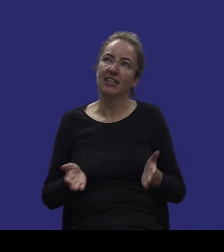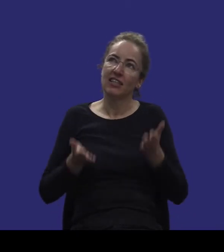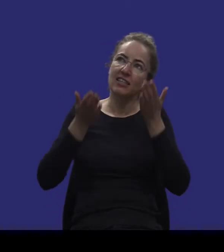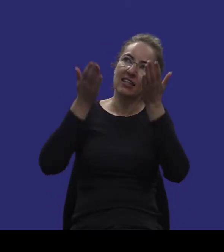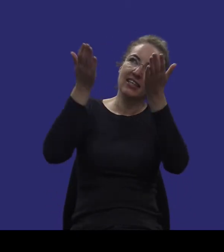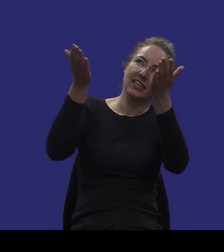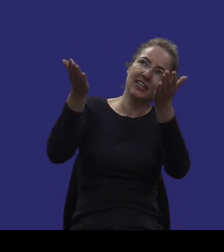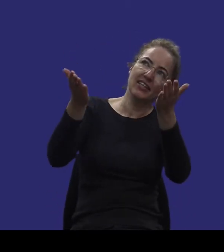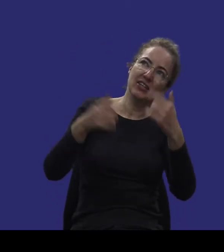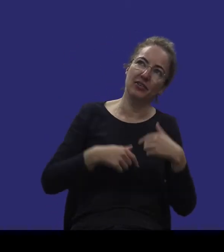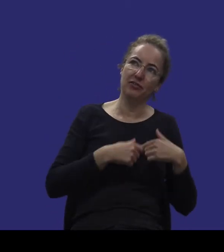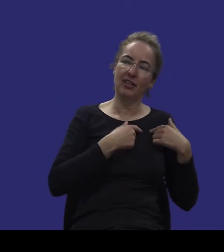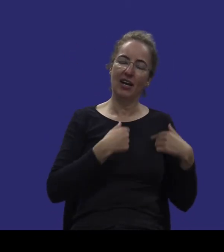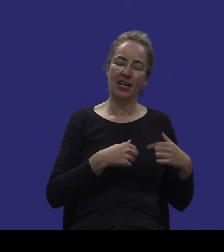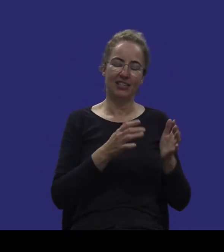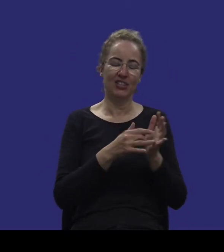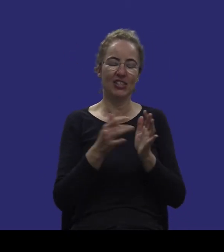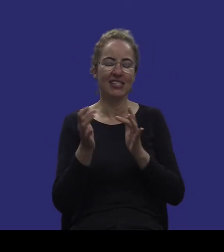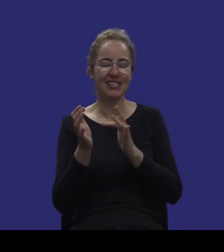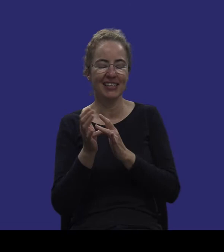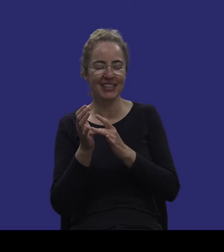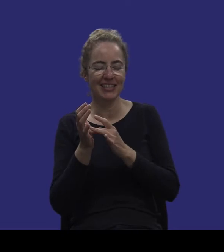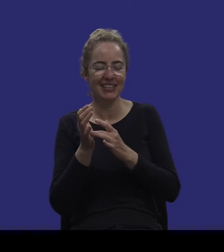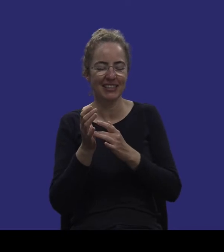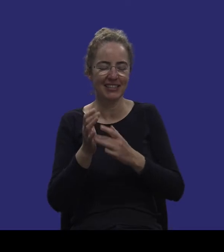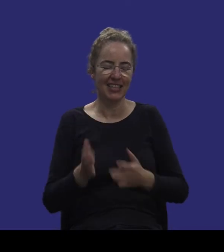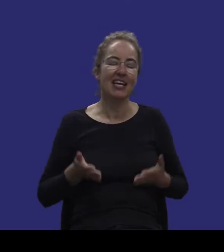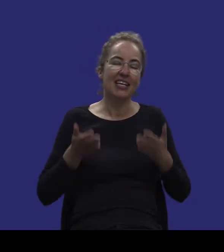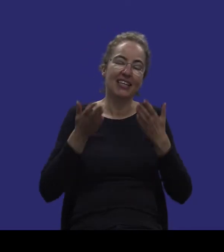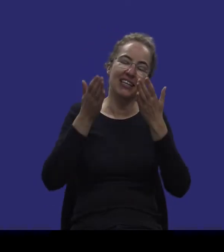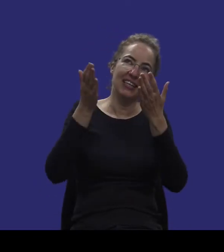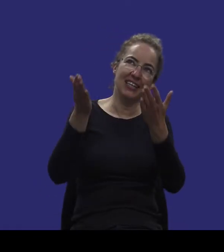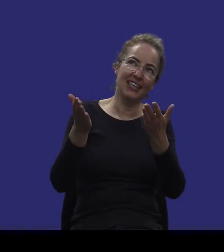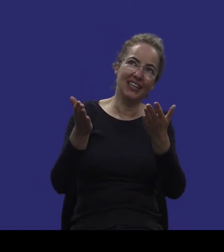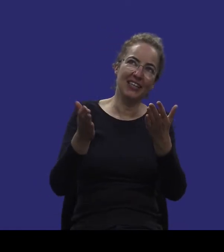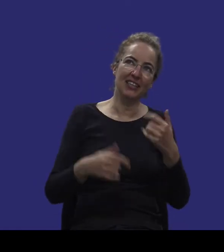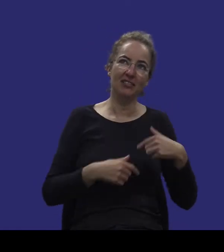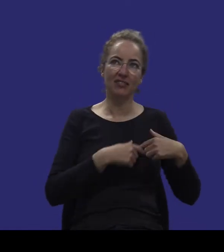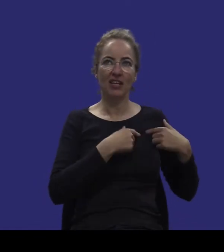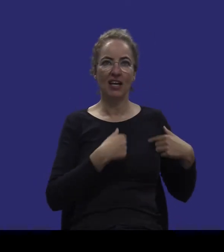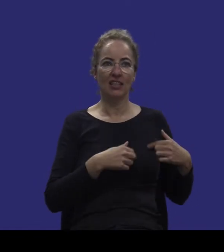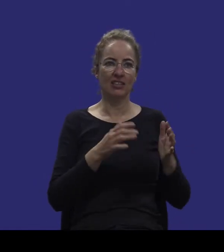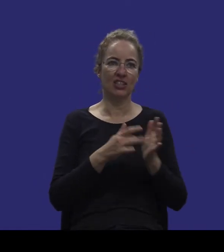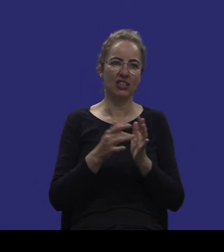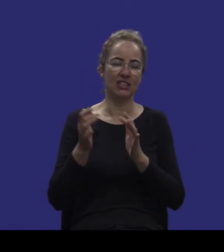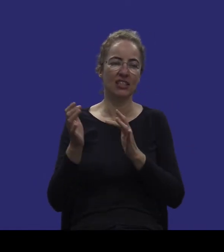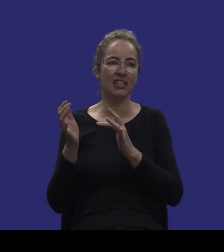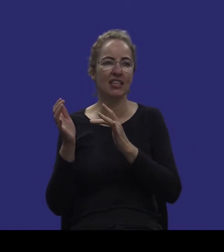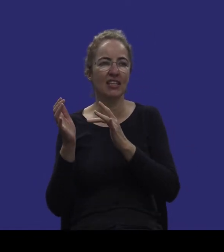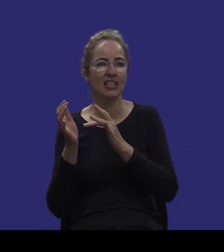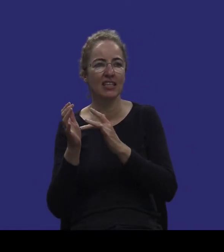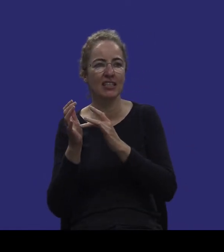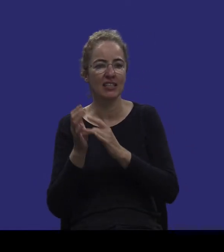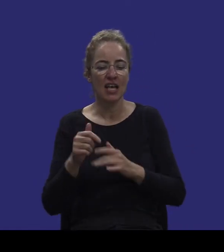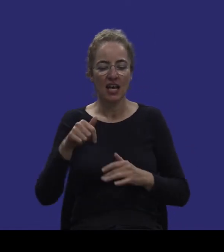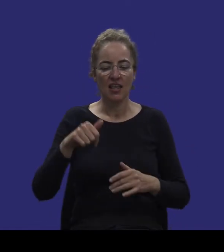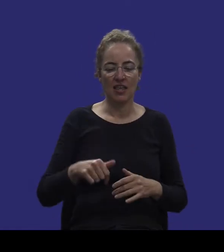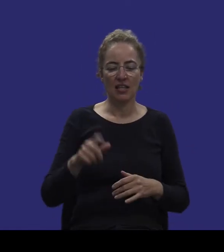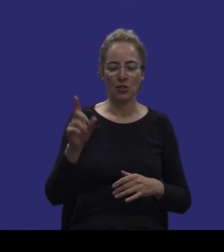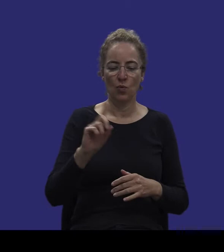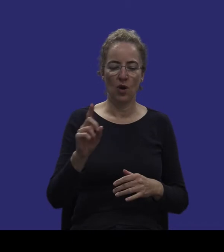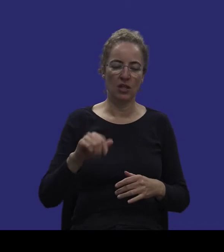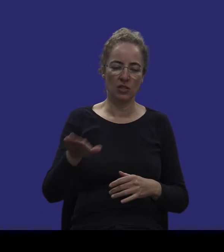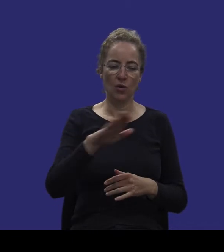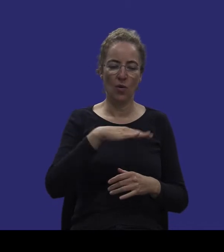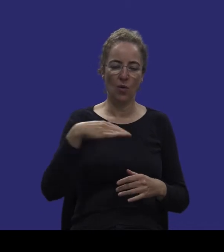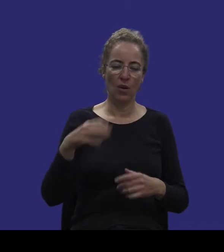Jesus. Give your heart to Jesus. Give your heart to Jesus. And